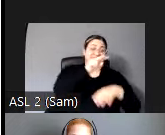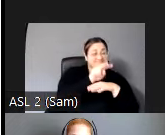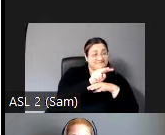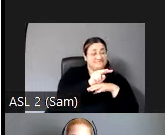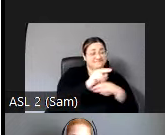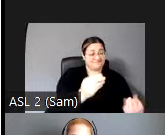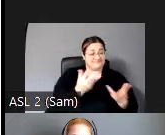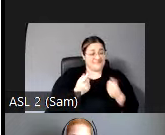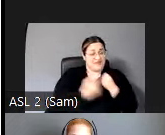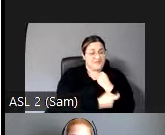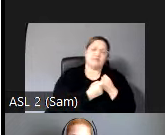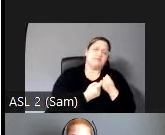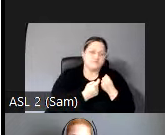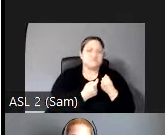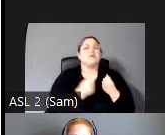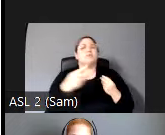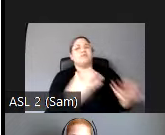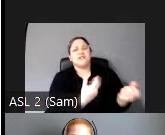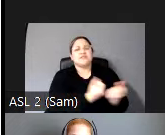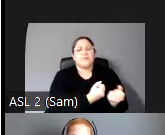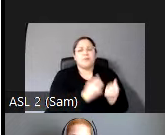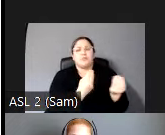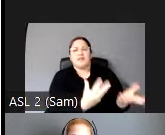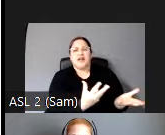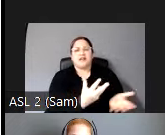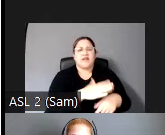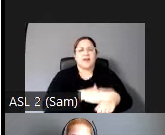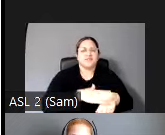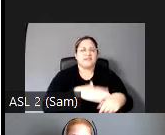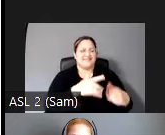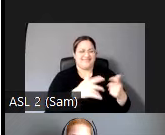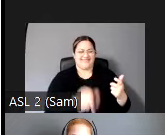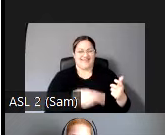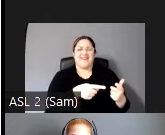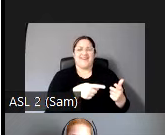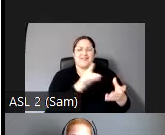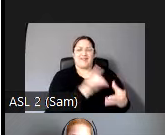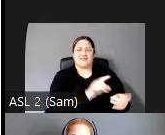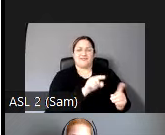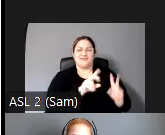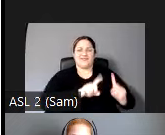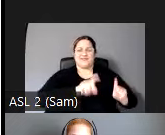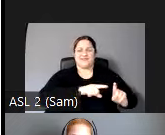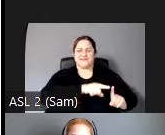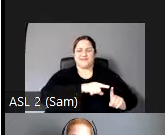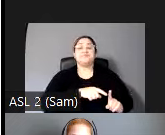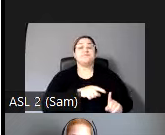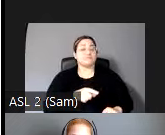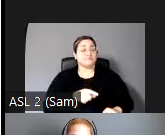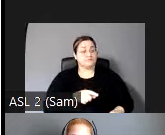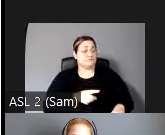and opportunities for questions and so on. But the very fact that people might be able to have these types